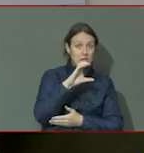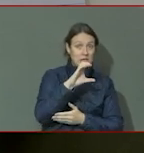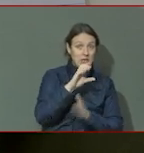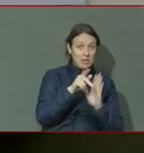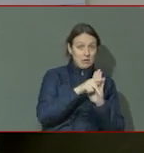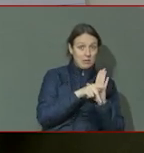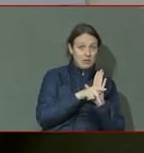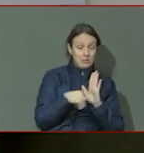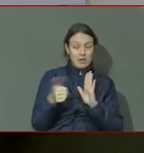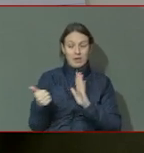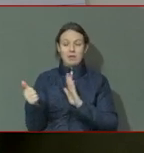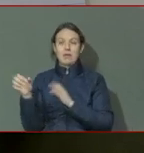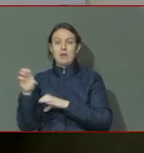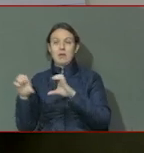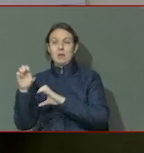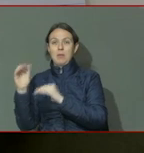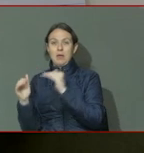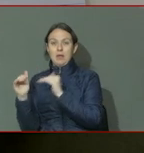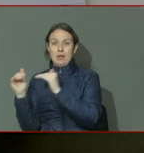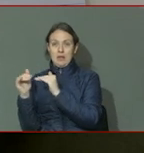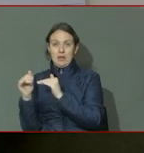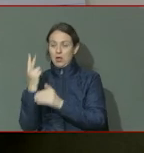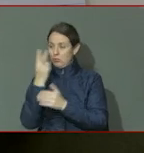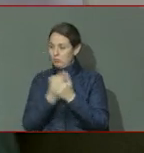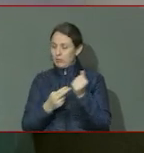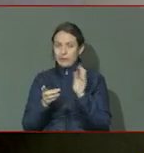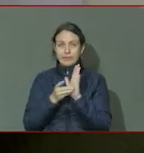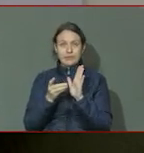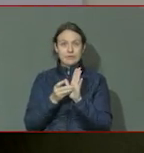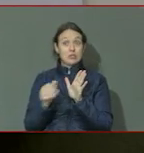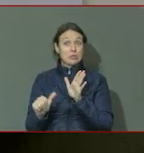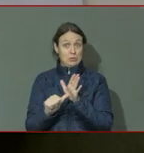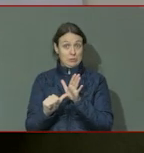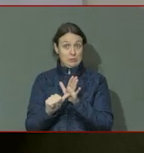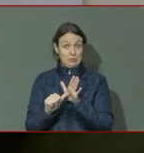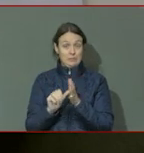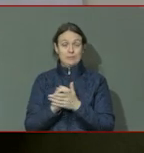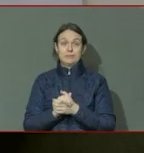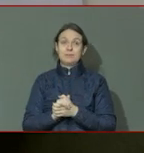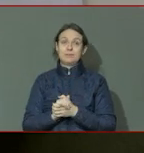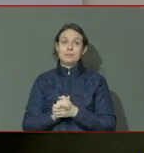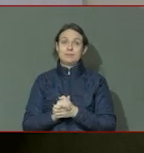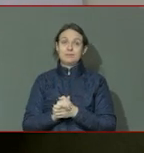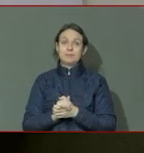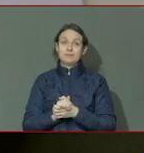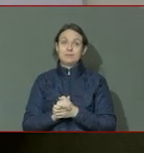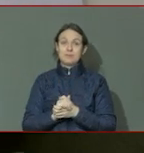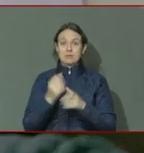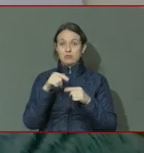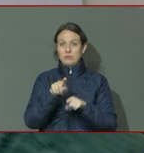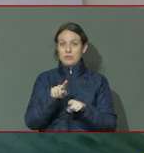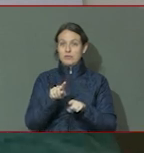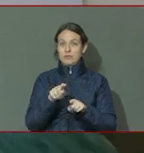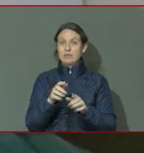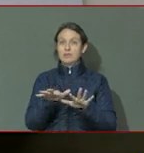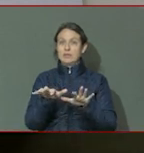chemical equilibrium. Either the one or the other one you're going to get. Okay. But you can have a look there in your